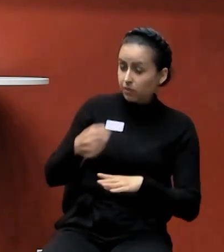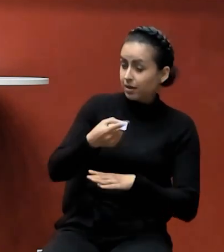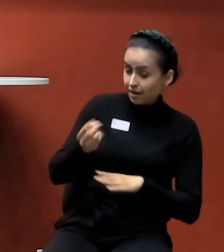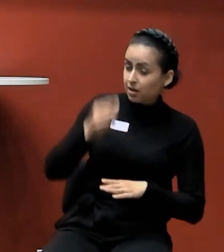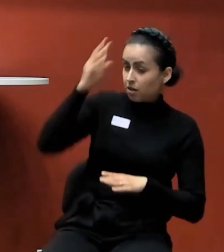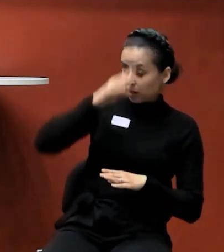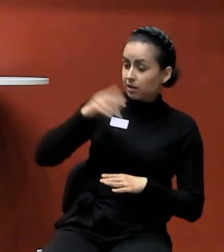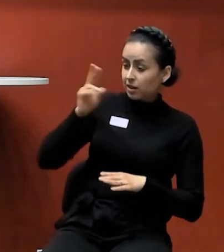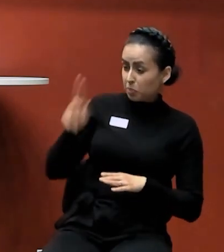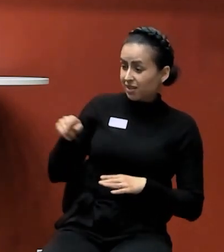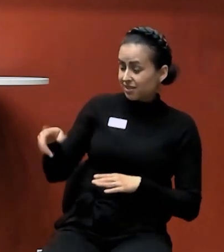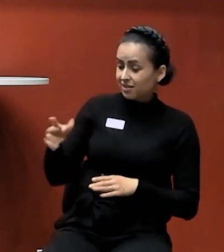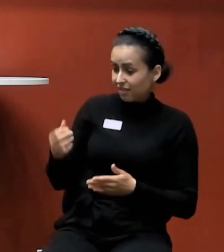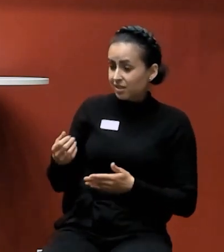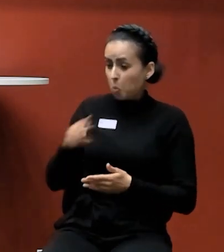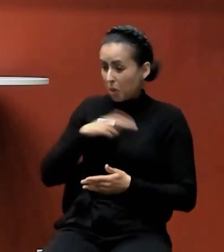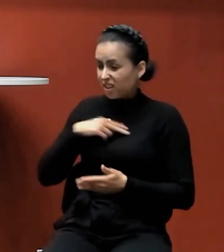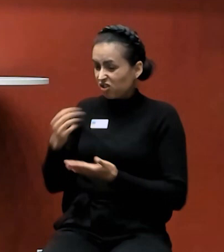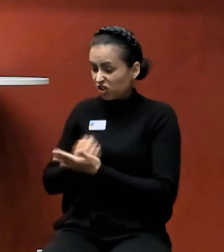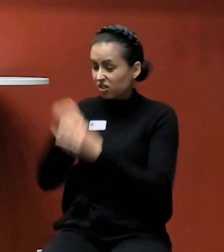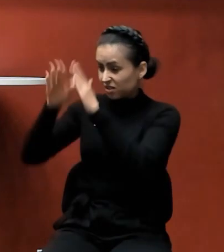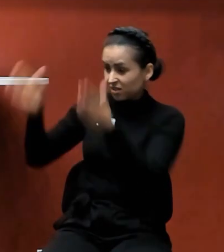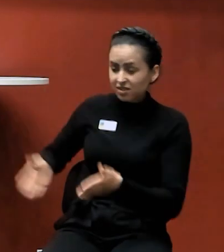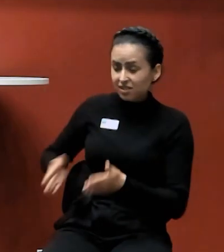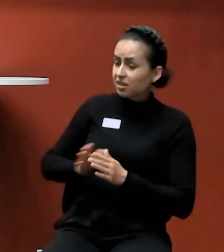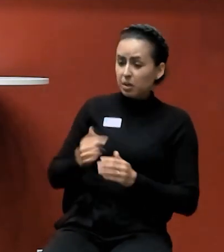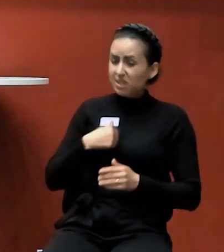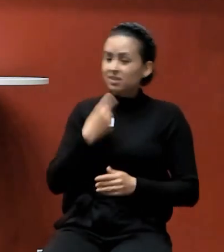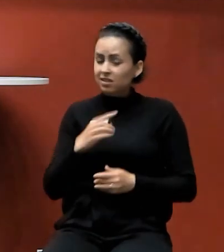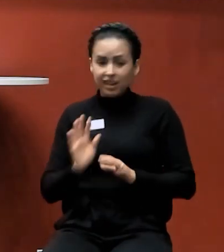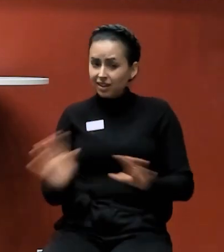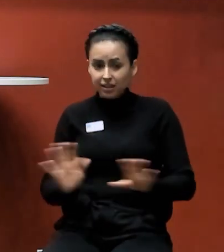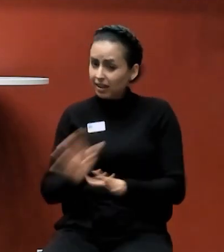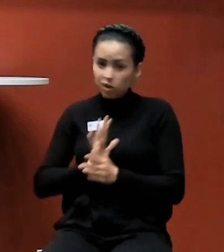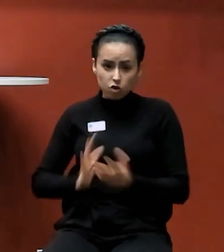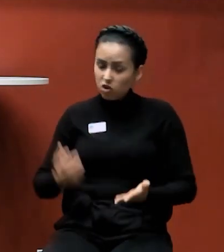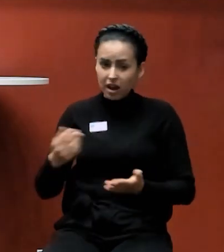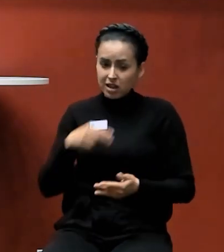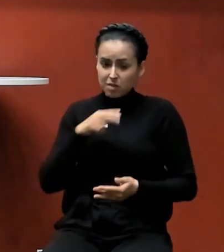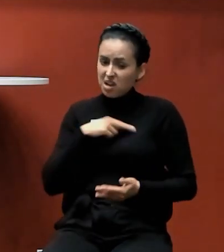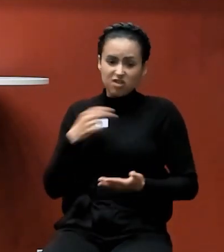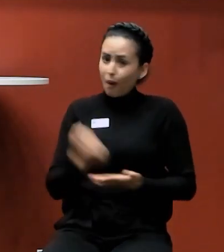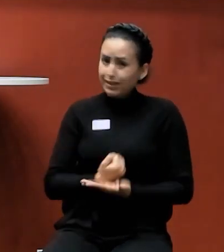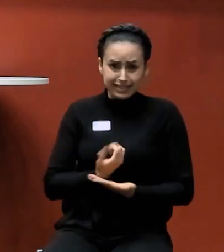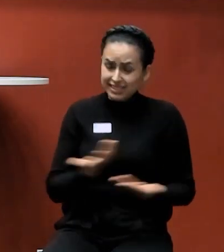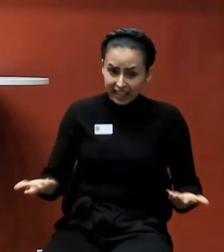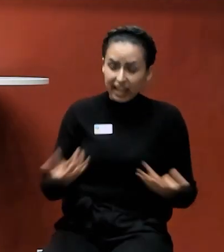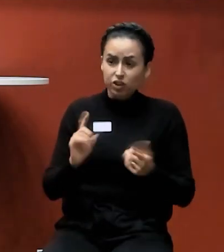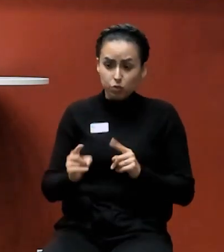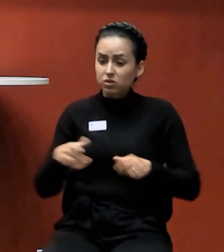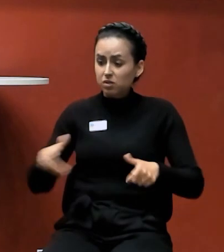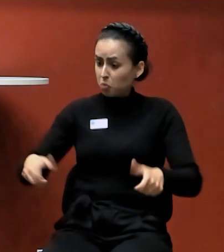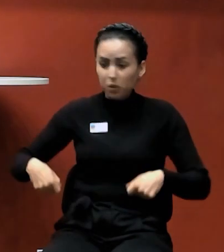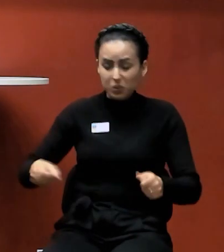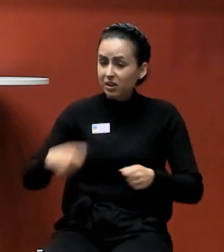saying, it's not an award-winning building. Not if you're in a wheelchair. Mm-hmm. And so little by little, there's this shift